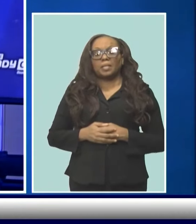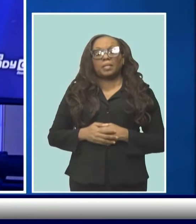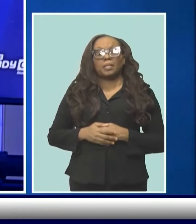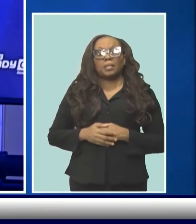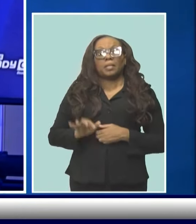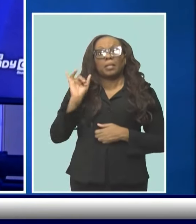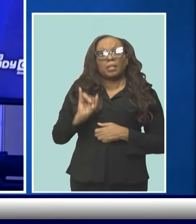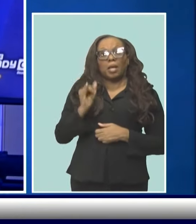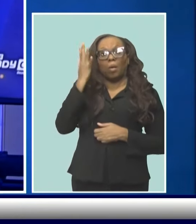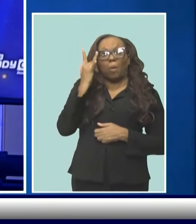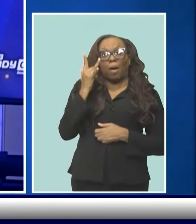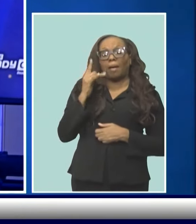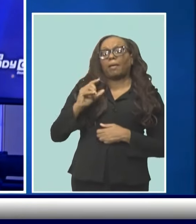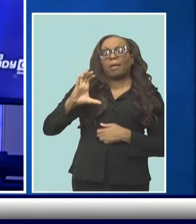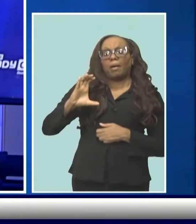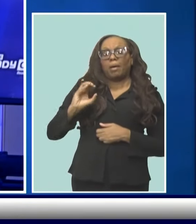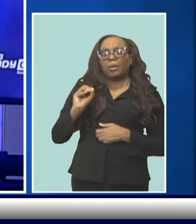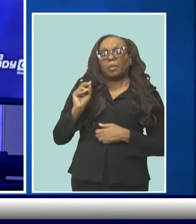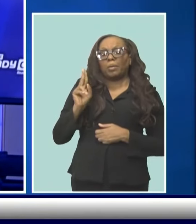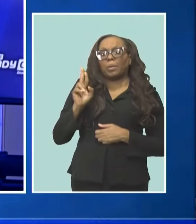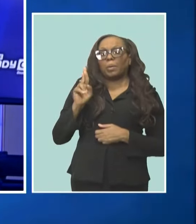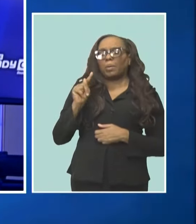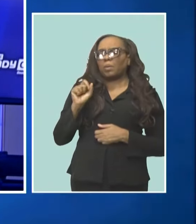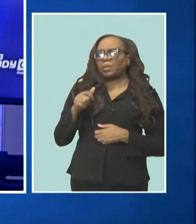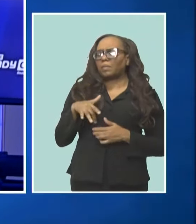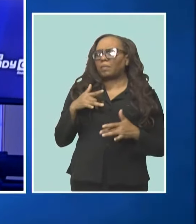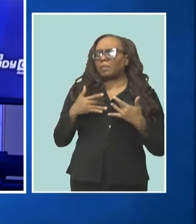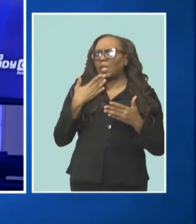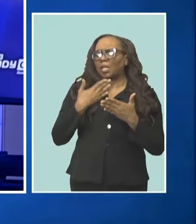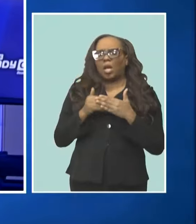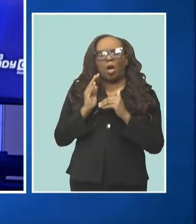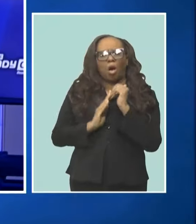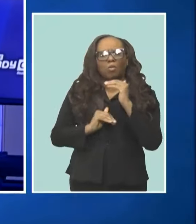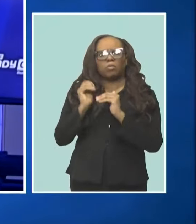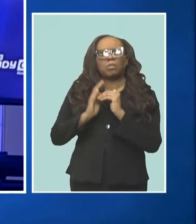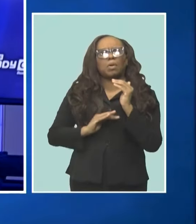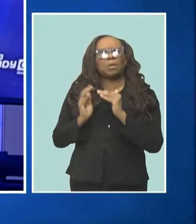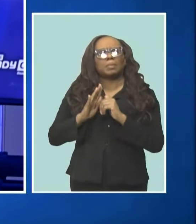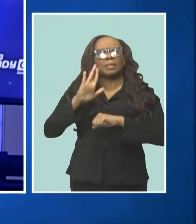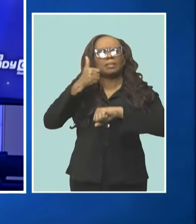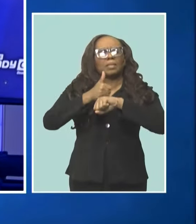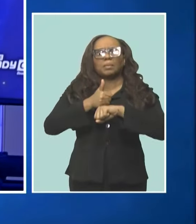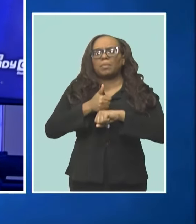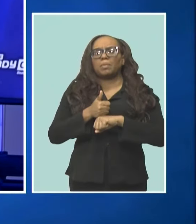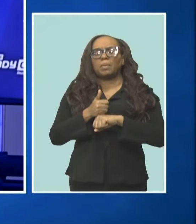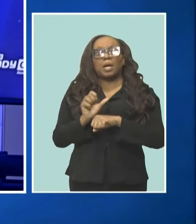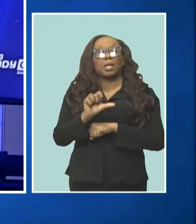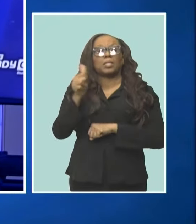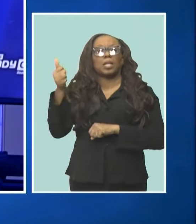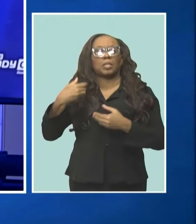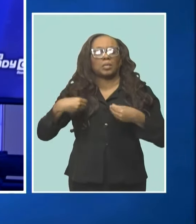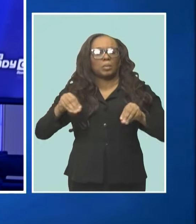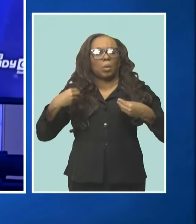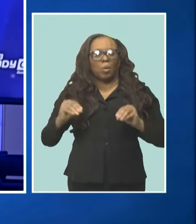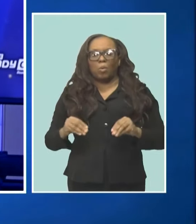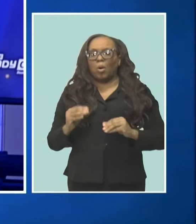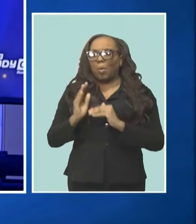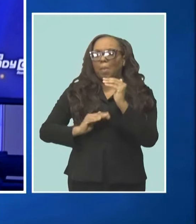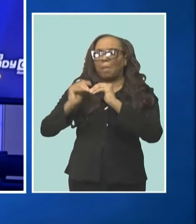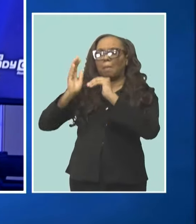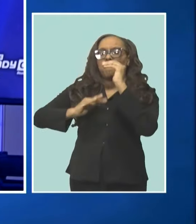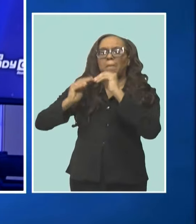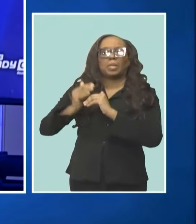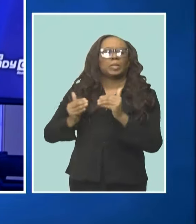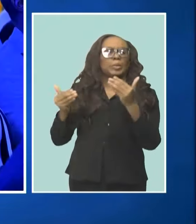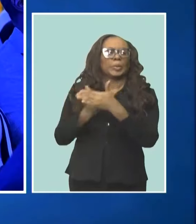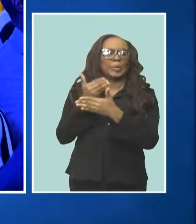in expanding their footprint here, contributing to job creation and